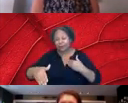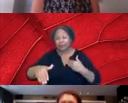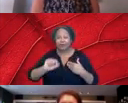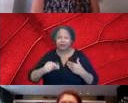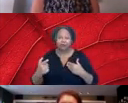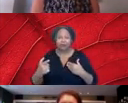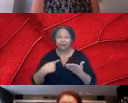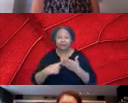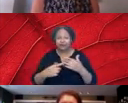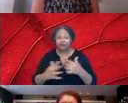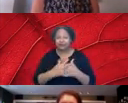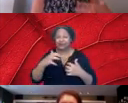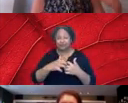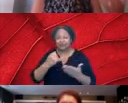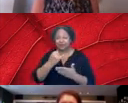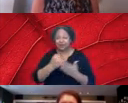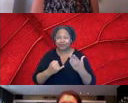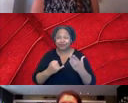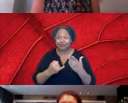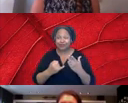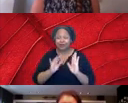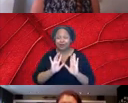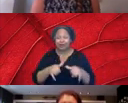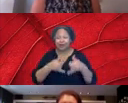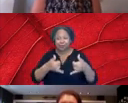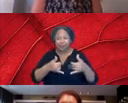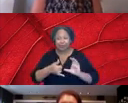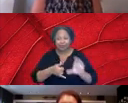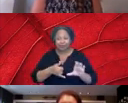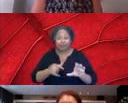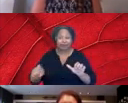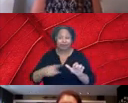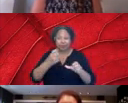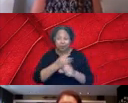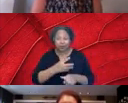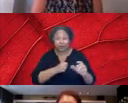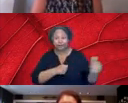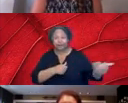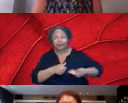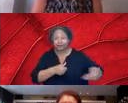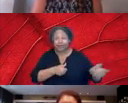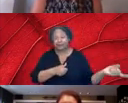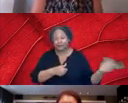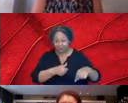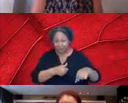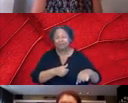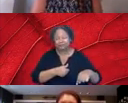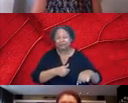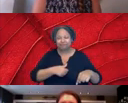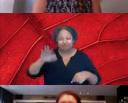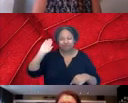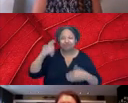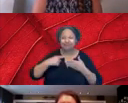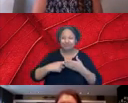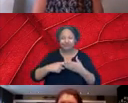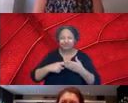Award, and we'll be able to invite the first recipient of that and this inaugural Indigenous Artist Award